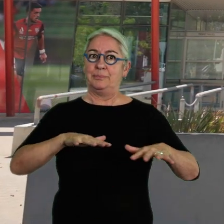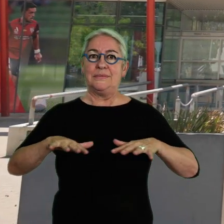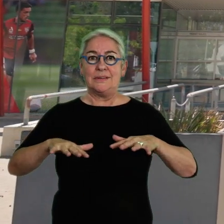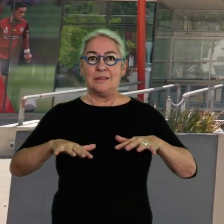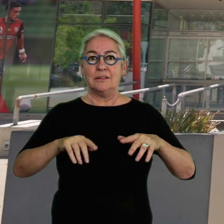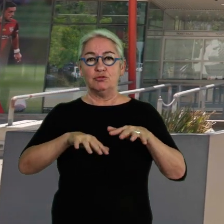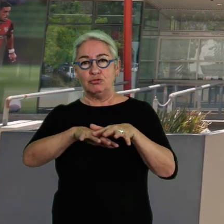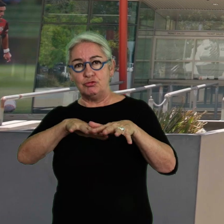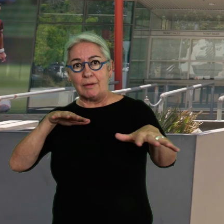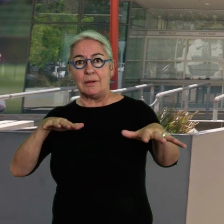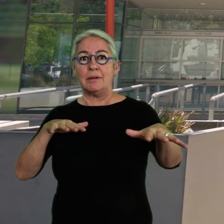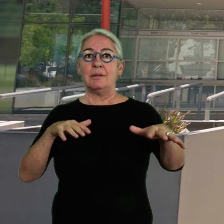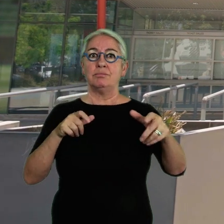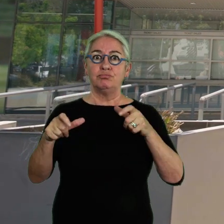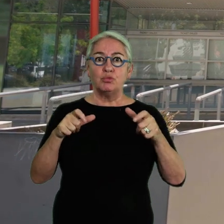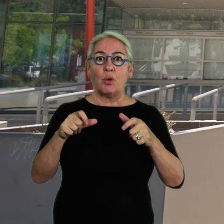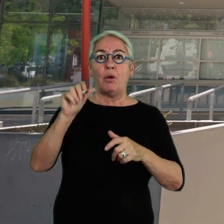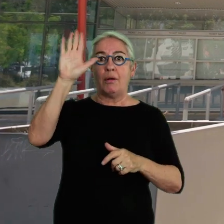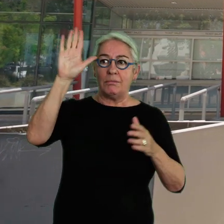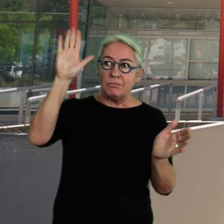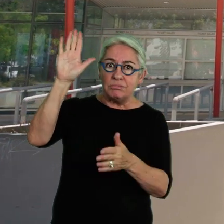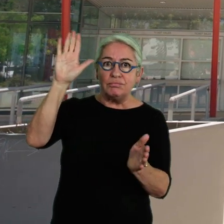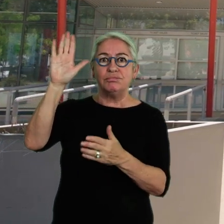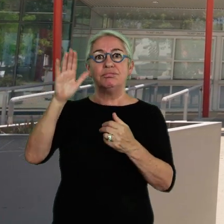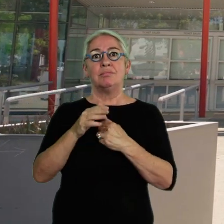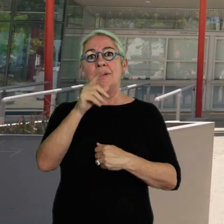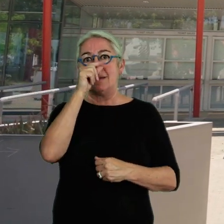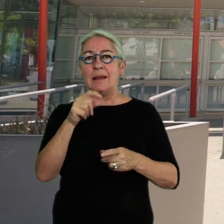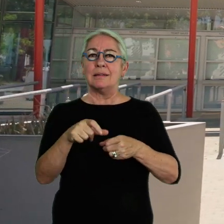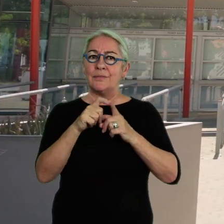difficult. Please plan accordingly. Please visit